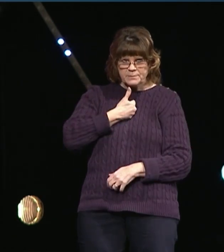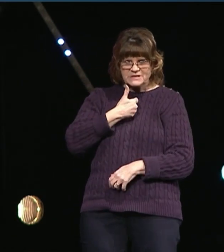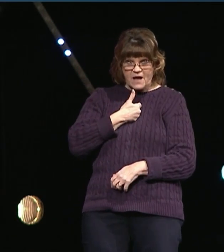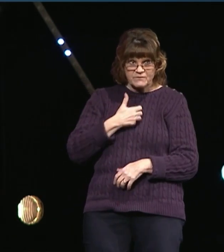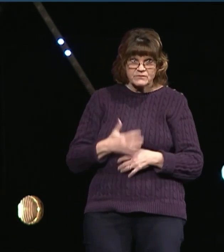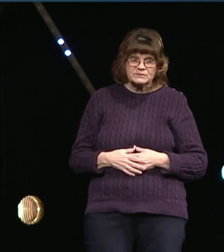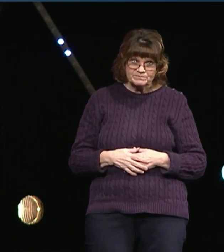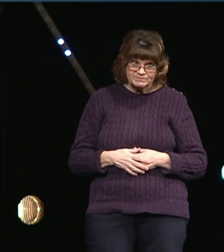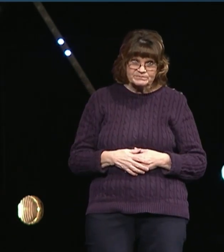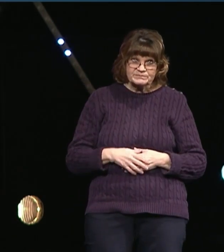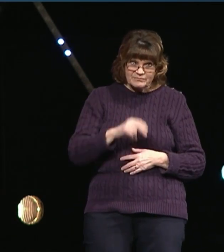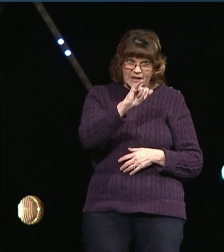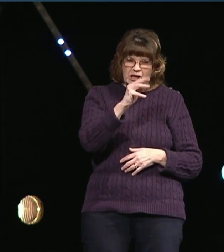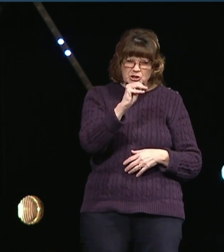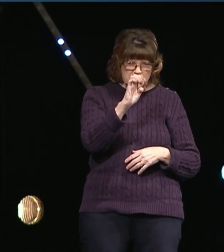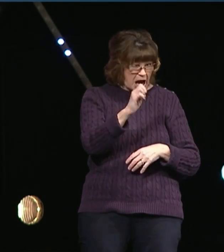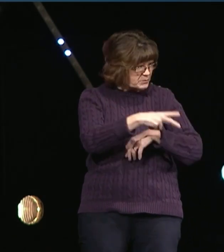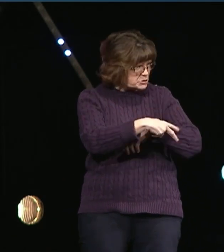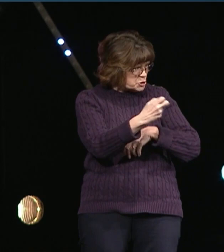verse from me,